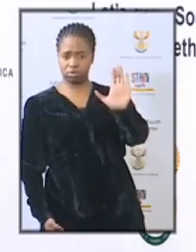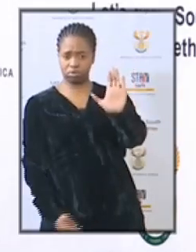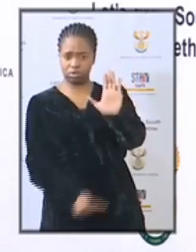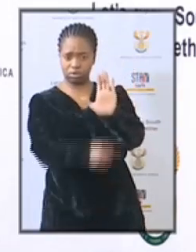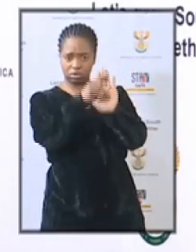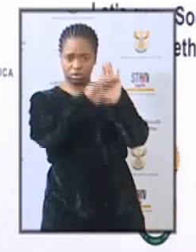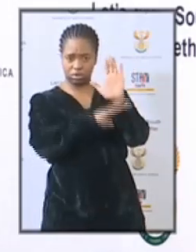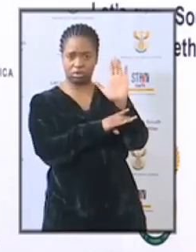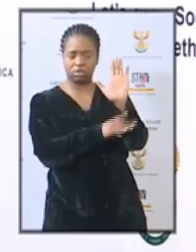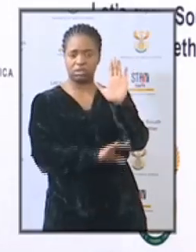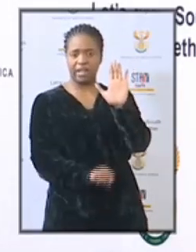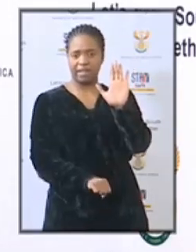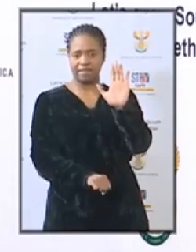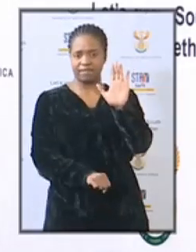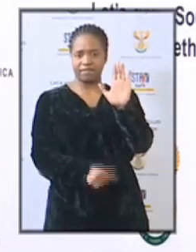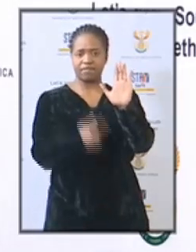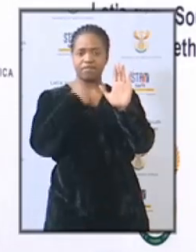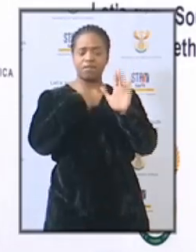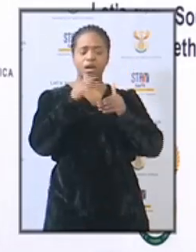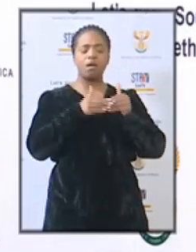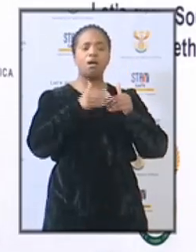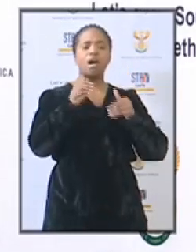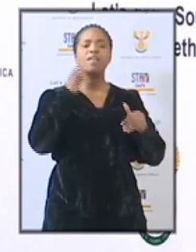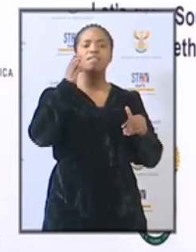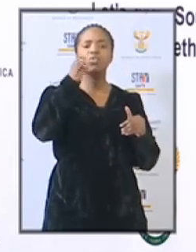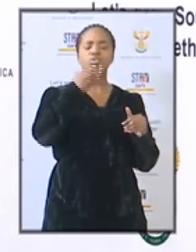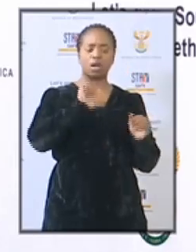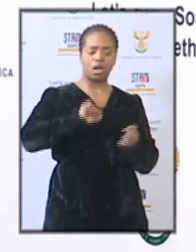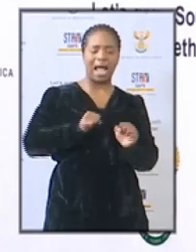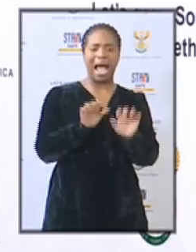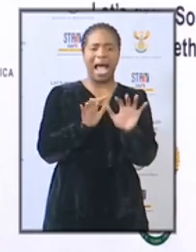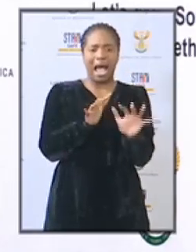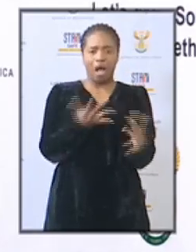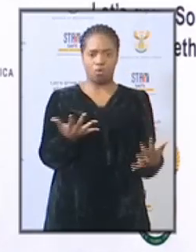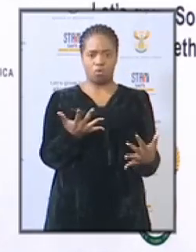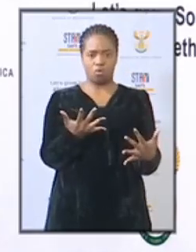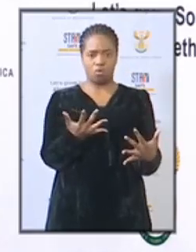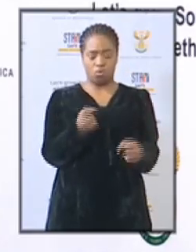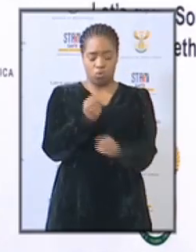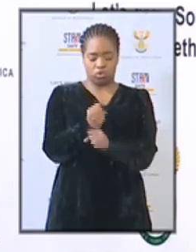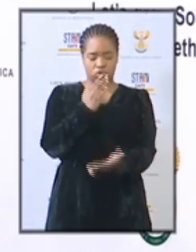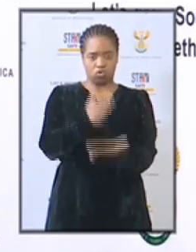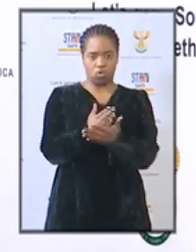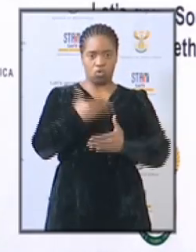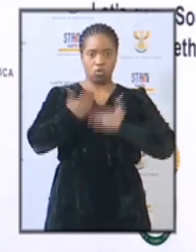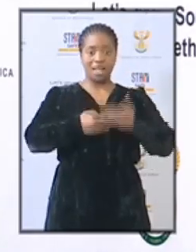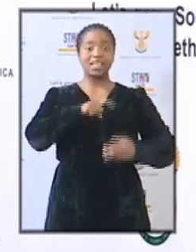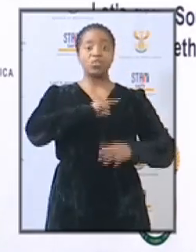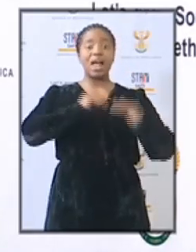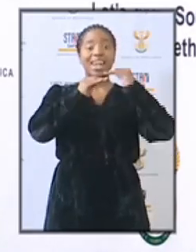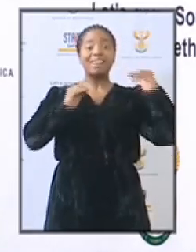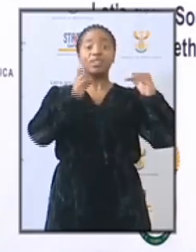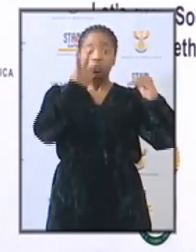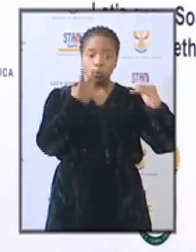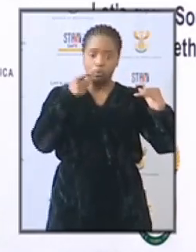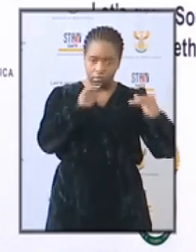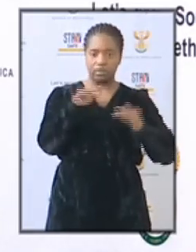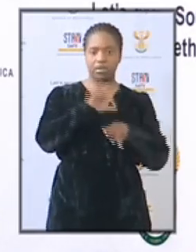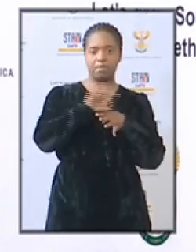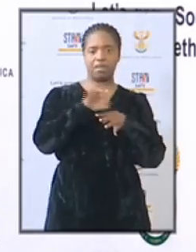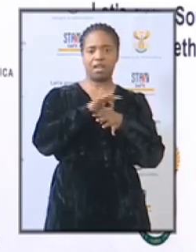long-term strategy, about what we are going to do together, sector back working. Part of this opening is part of the